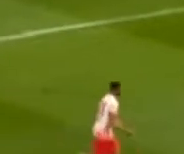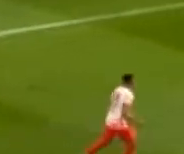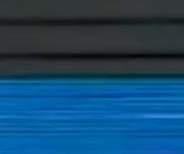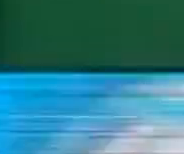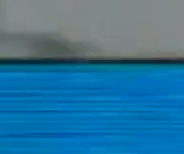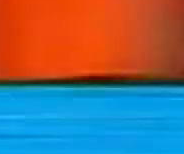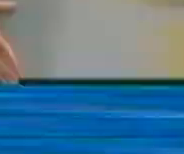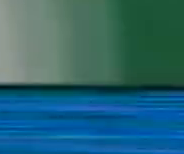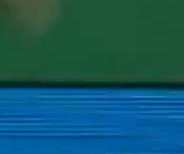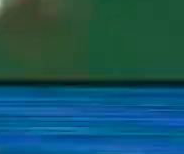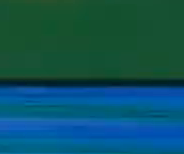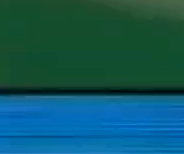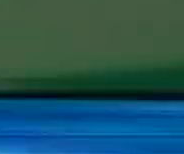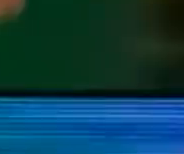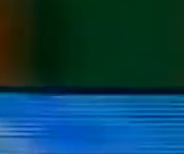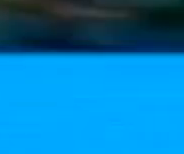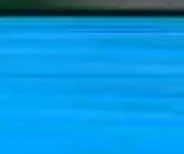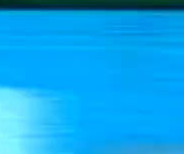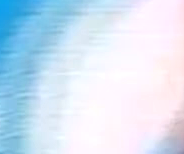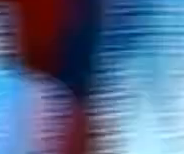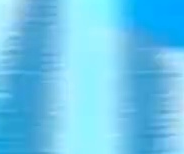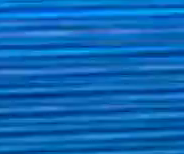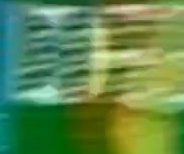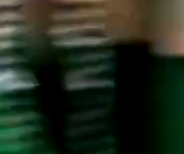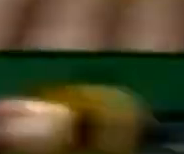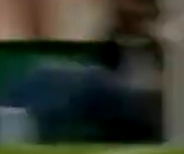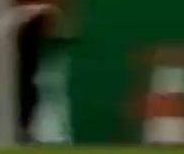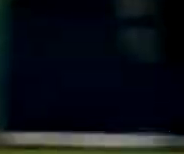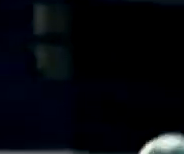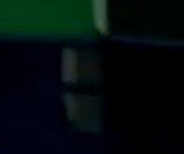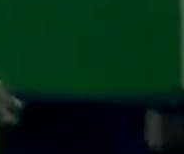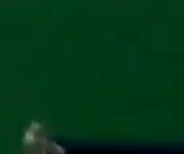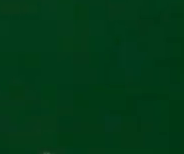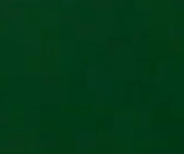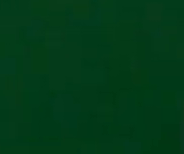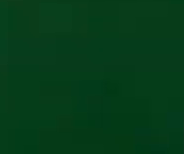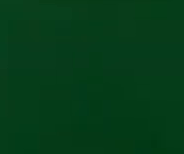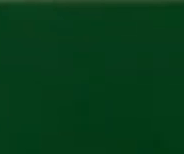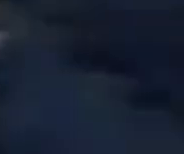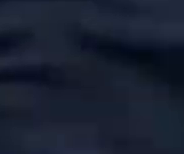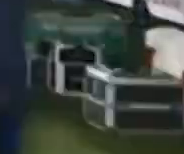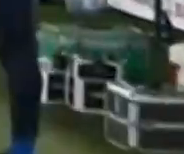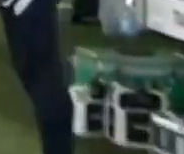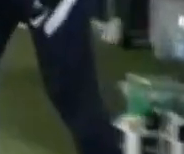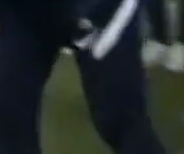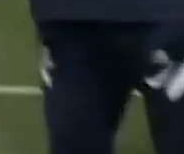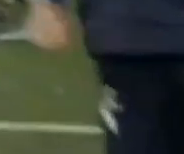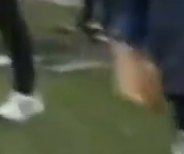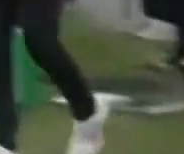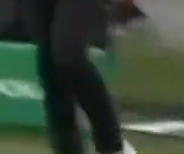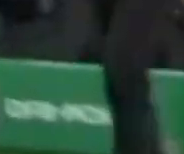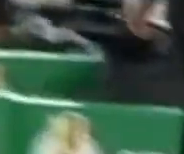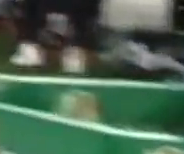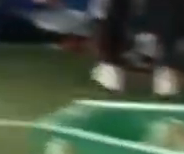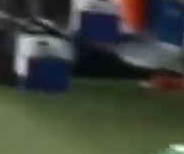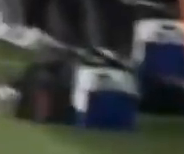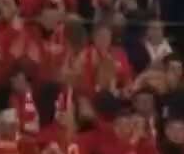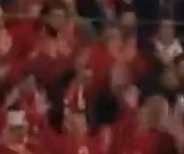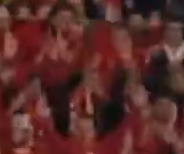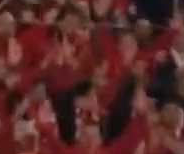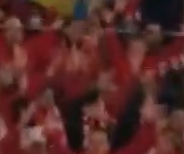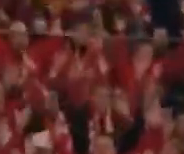RB Leipzig on Saturday, the 21st of May 2022 at 9 p.m. live